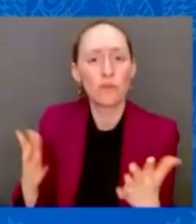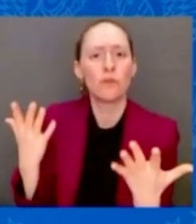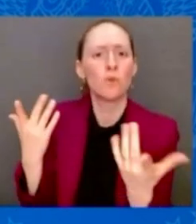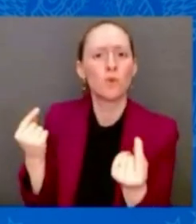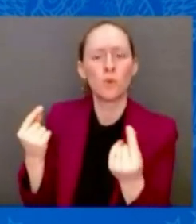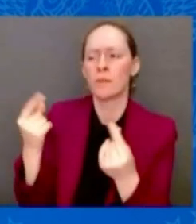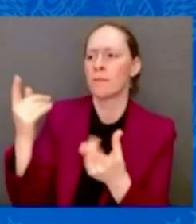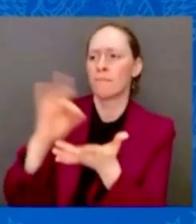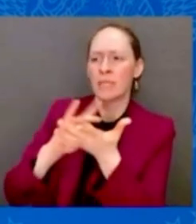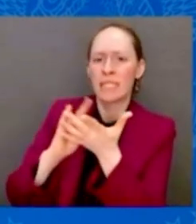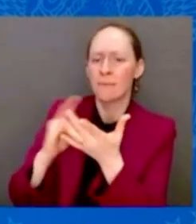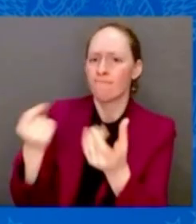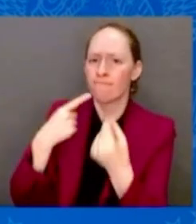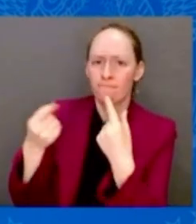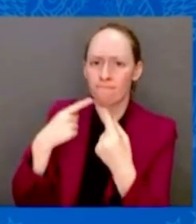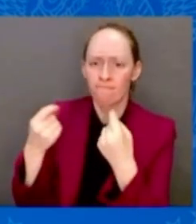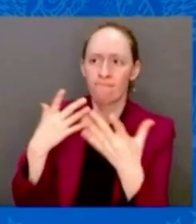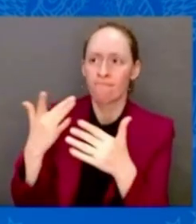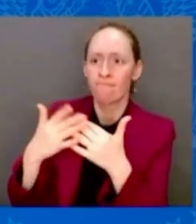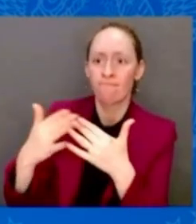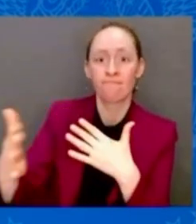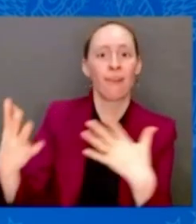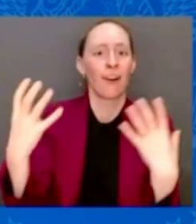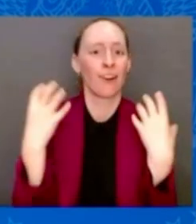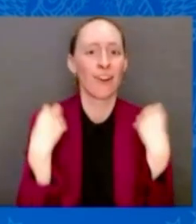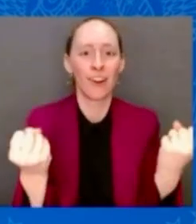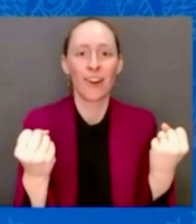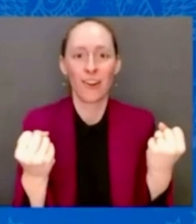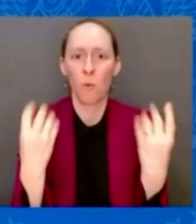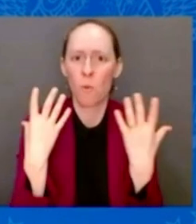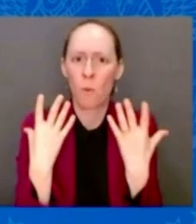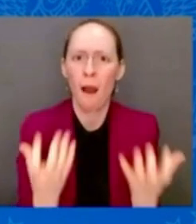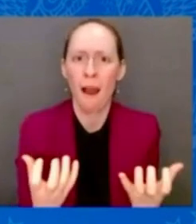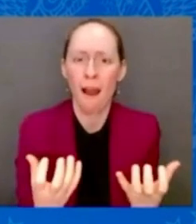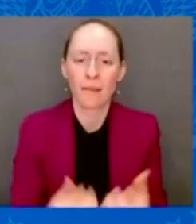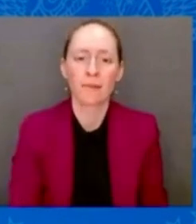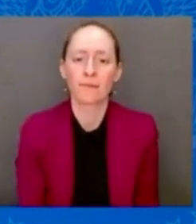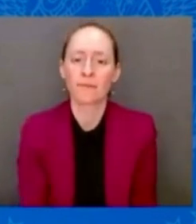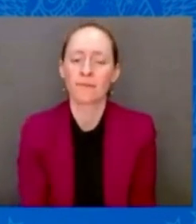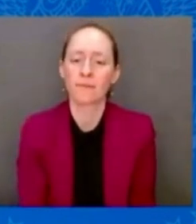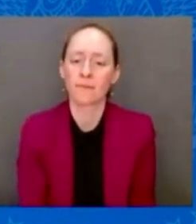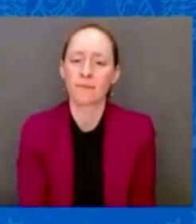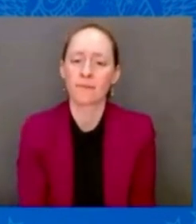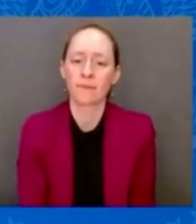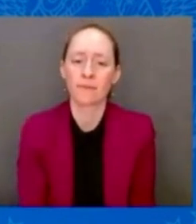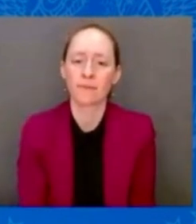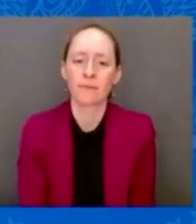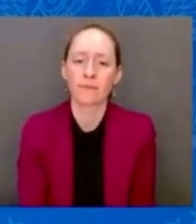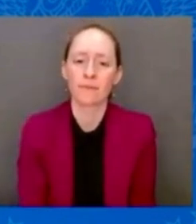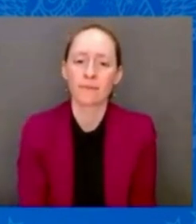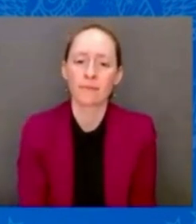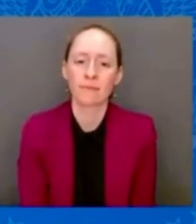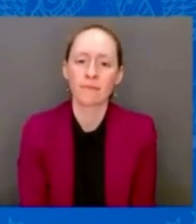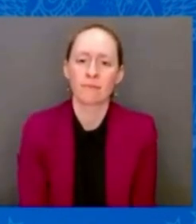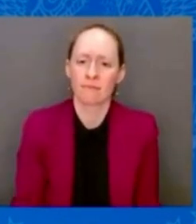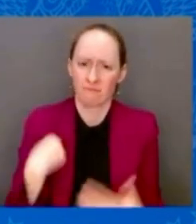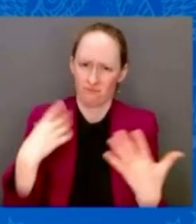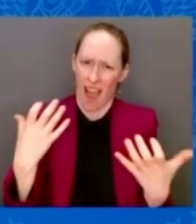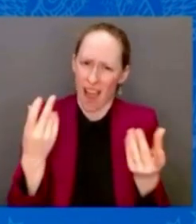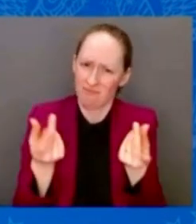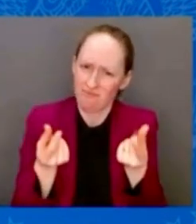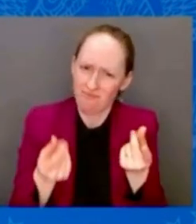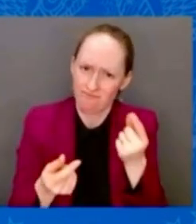to process cancer claims, all other claims in federal, for federal firefighters, and do it faster. We're going after